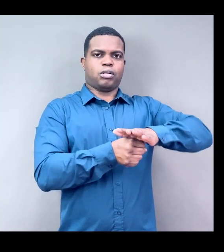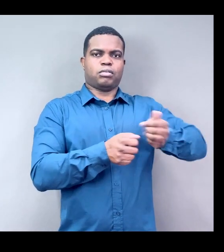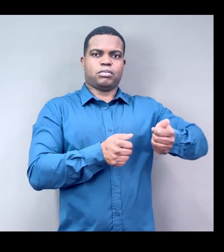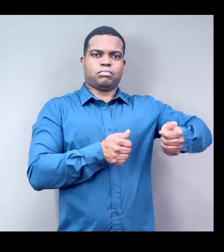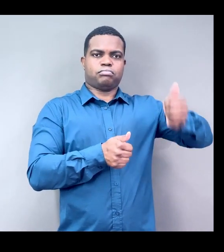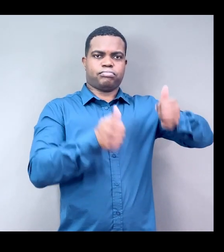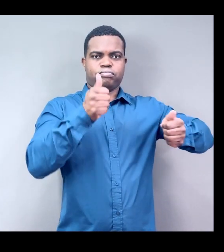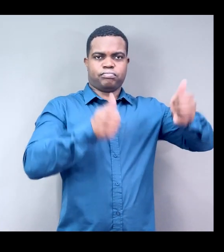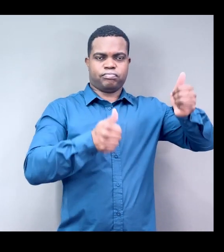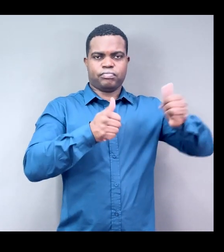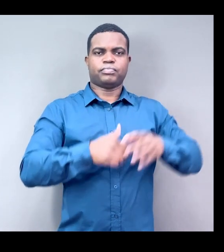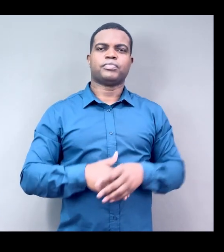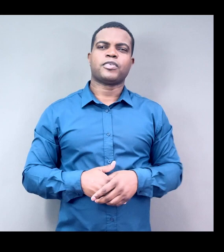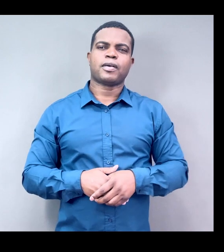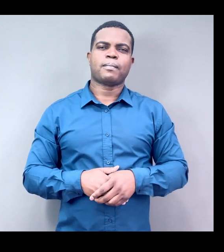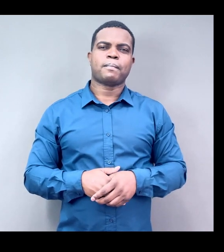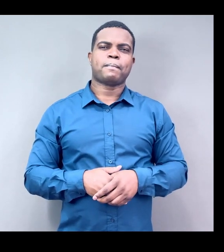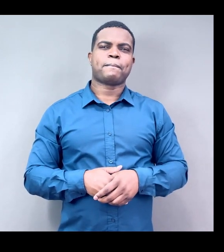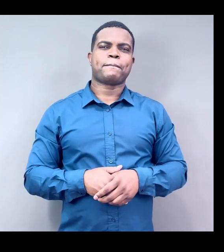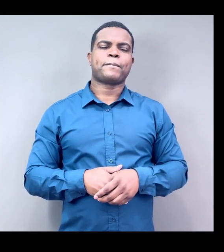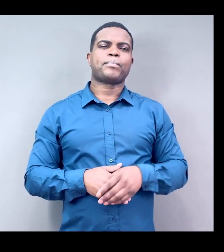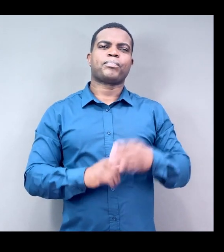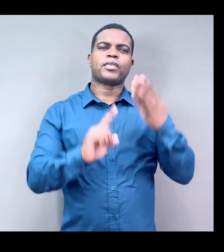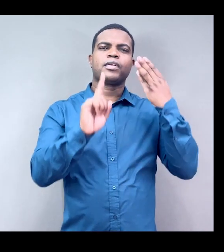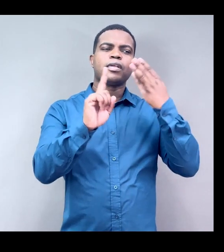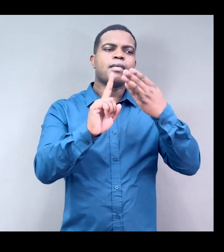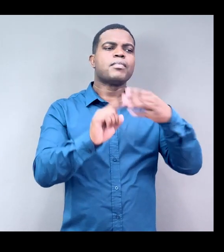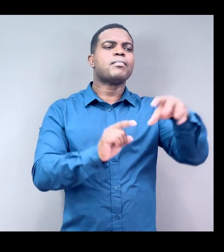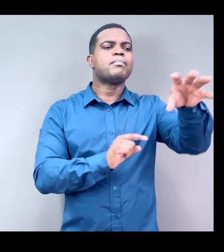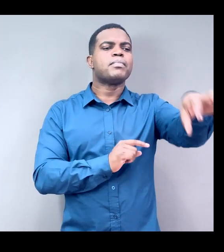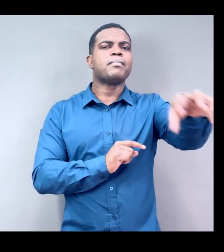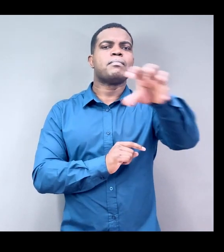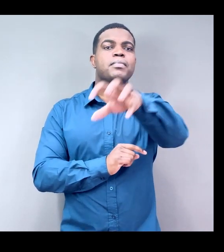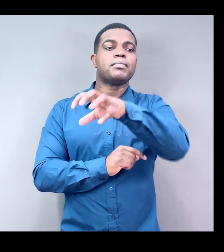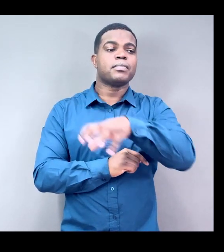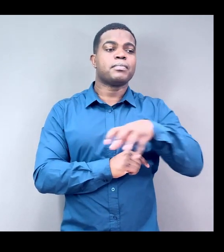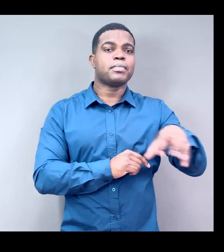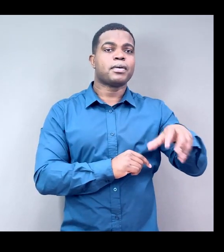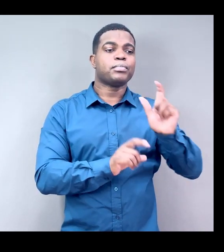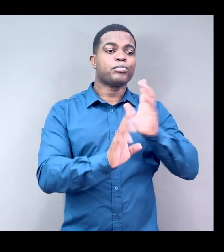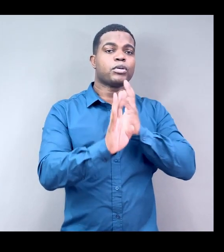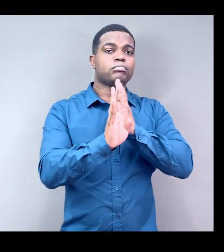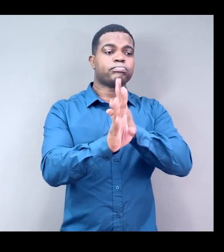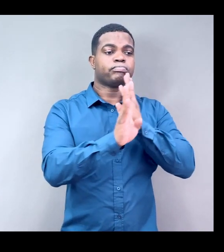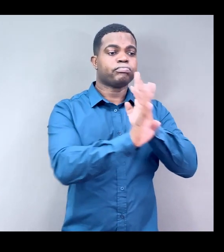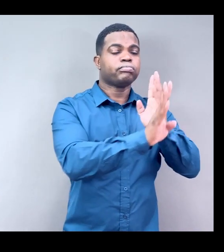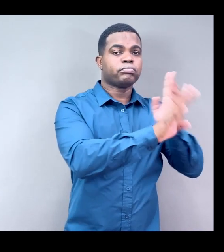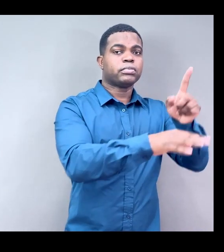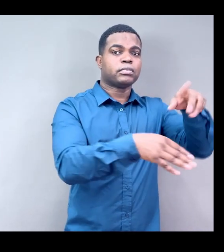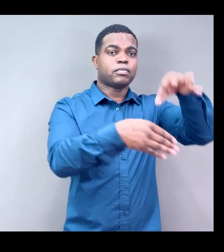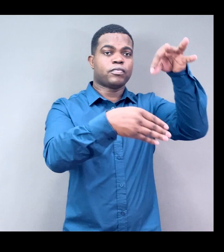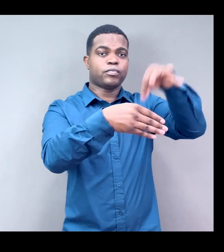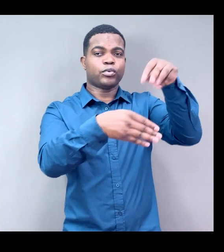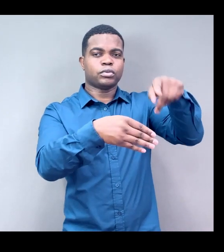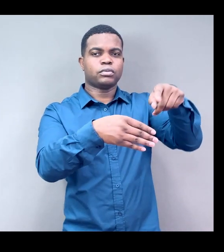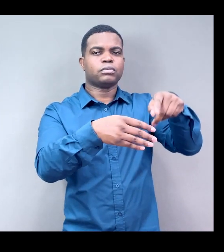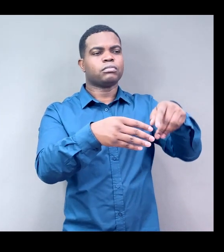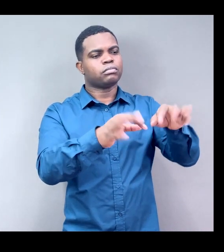at collaborating with 10 local authorities to ensure polling stations in